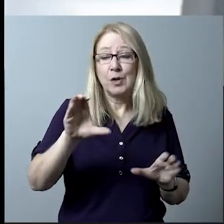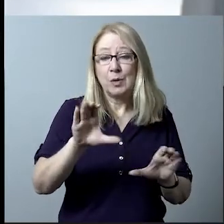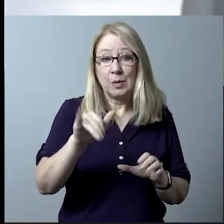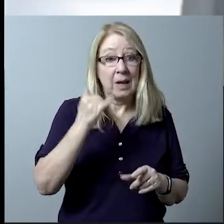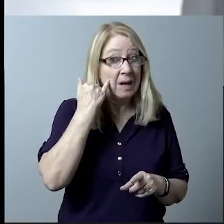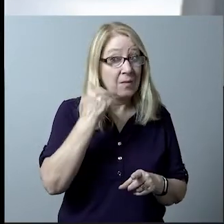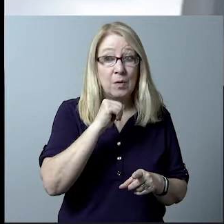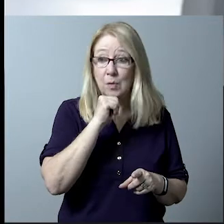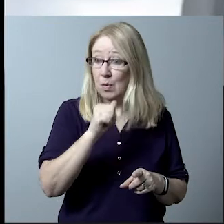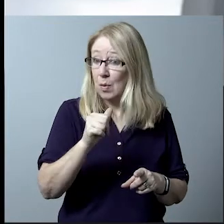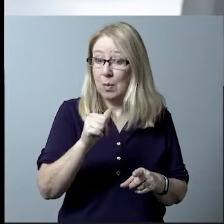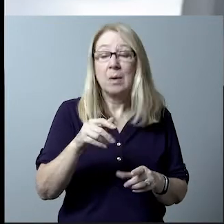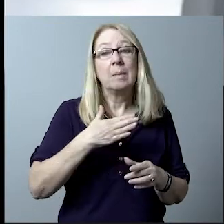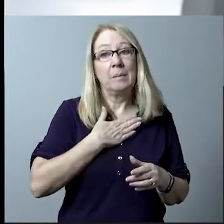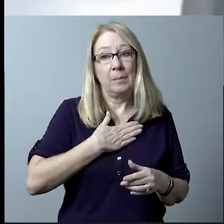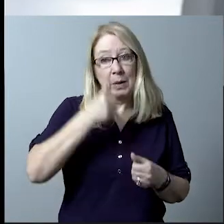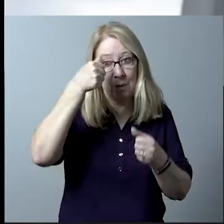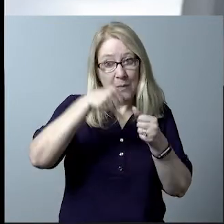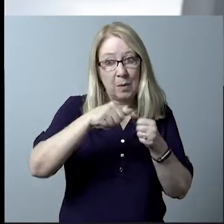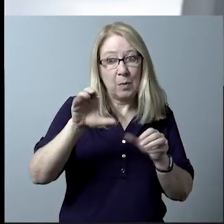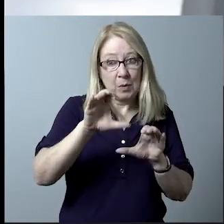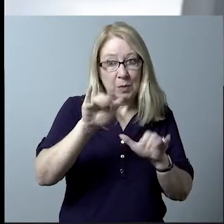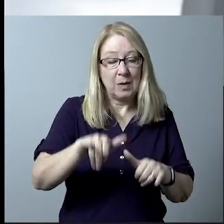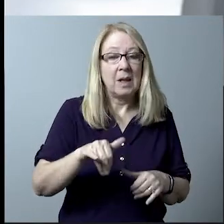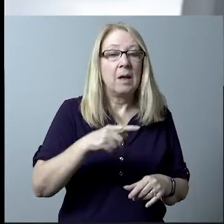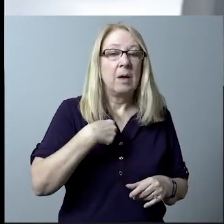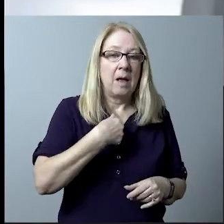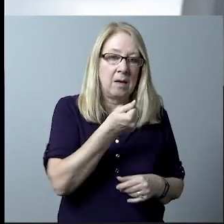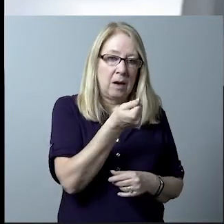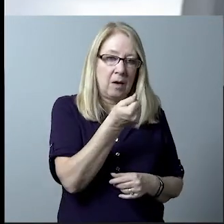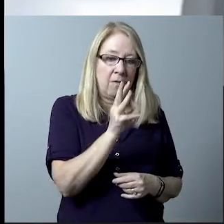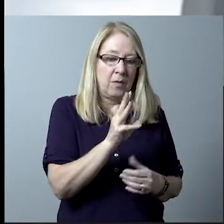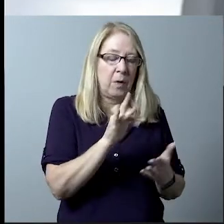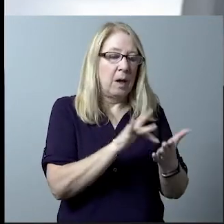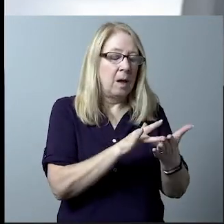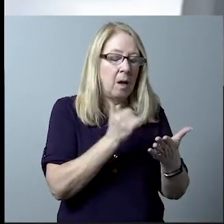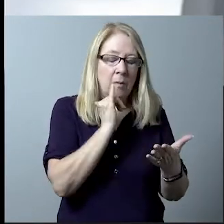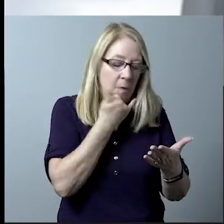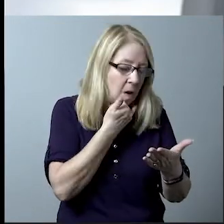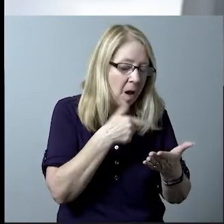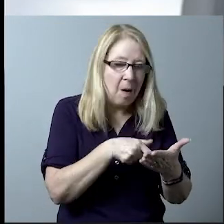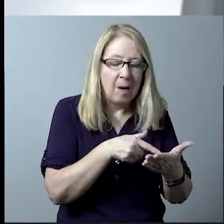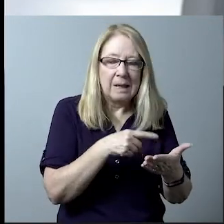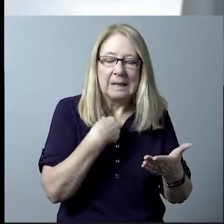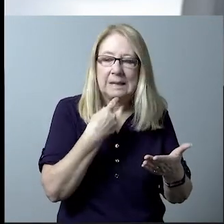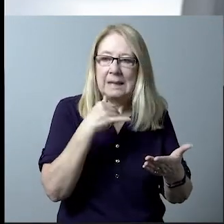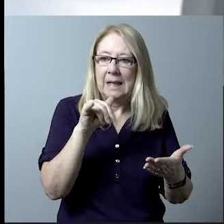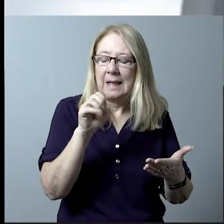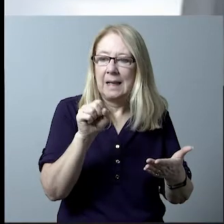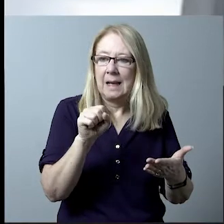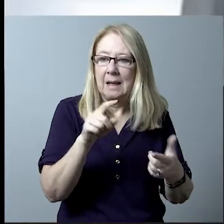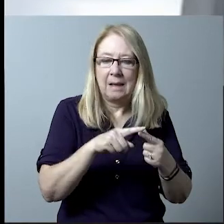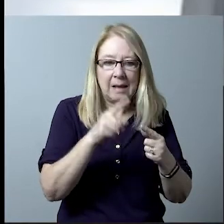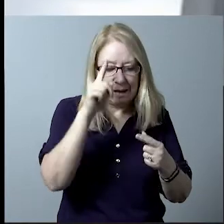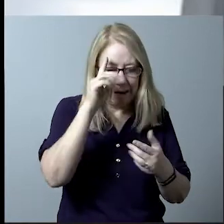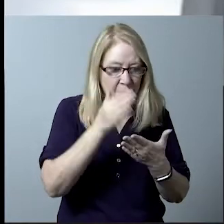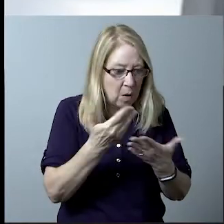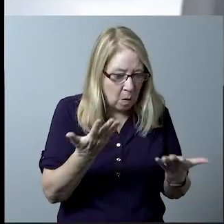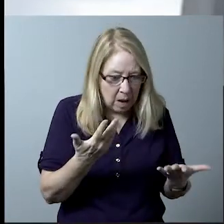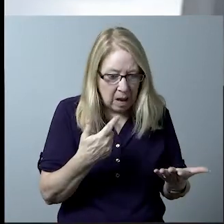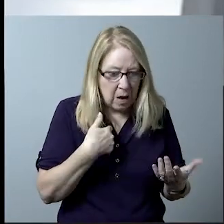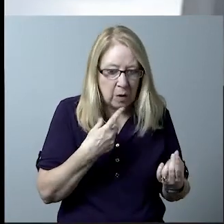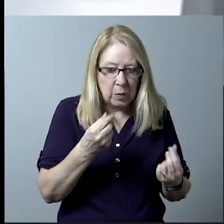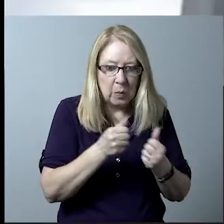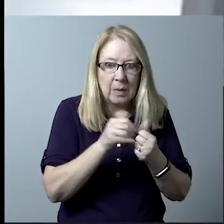Everybody should be doing it every day. So if you're not, please remember to do so. We've had a few people that accidentally answered yes to some questions and